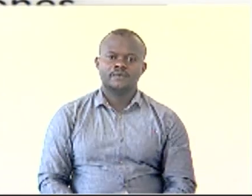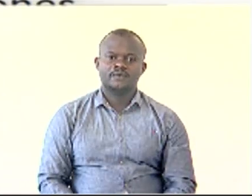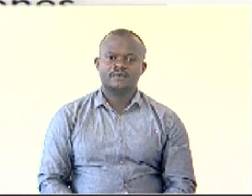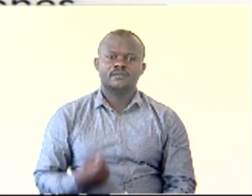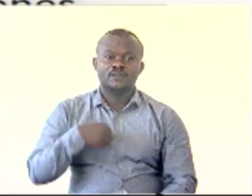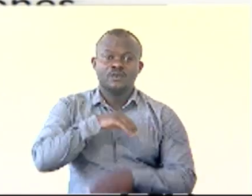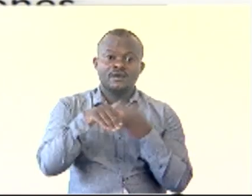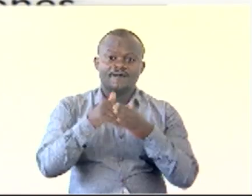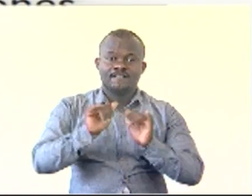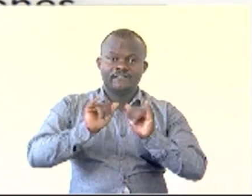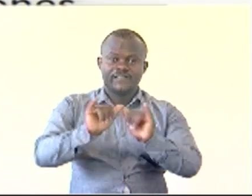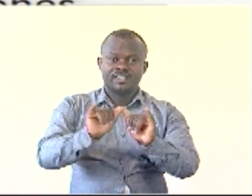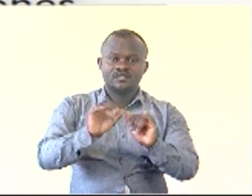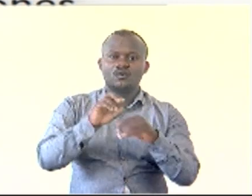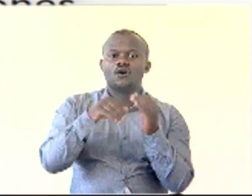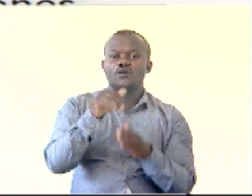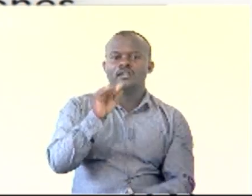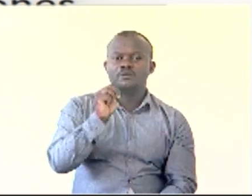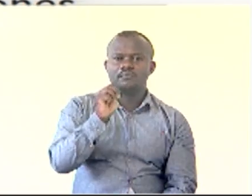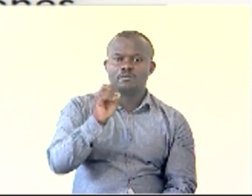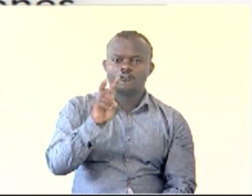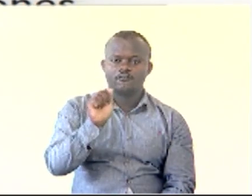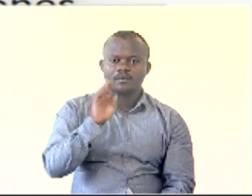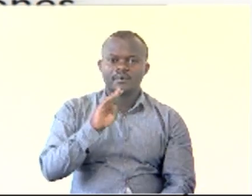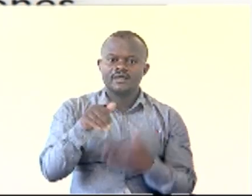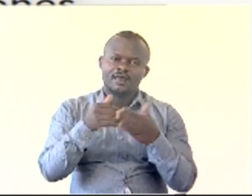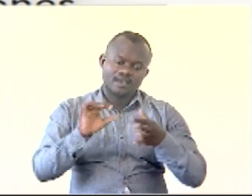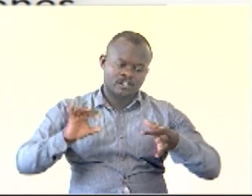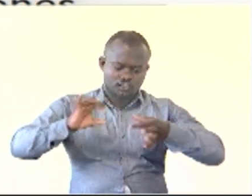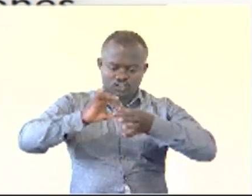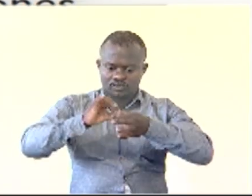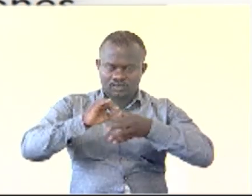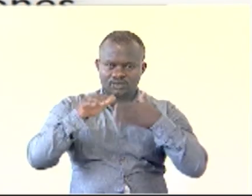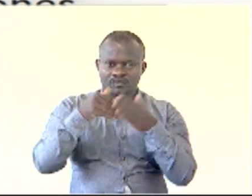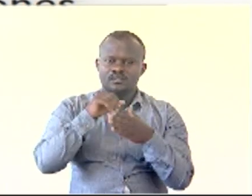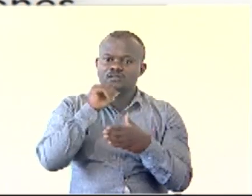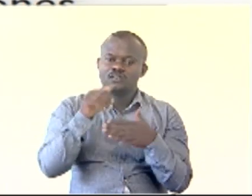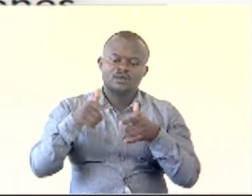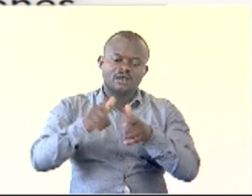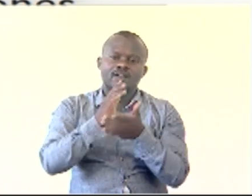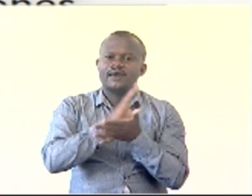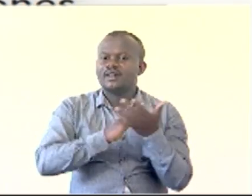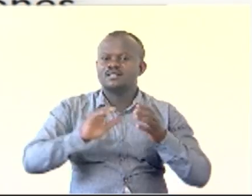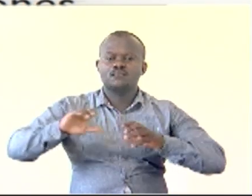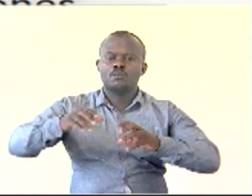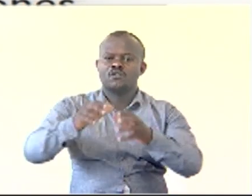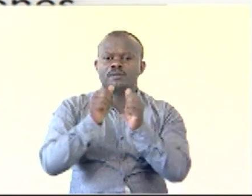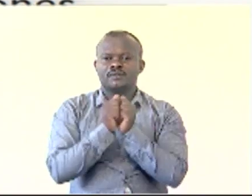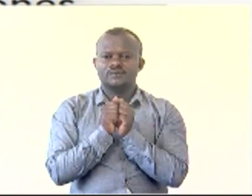have fixed or immovable joints. These are joints that do not allow any movement.